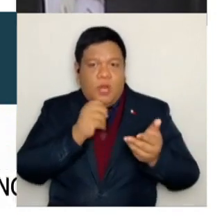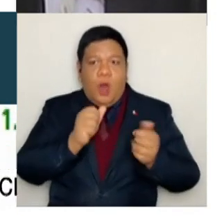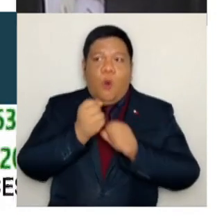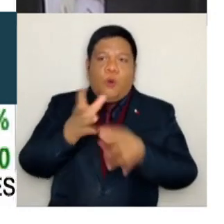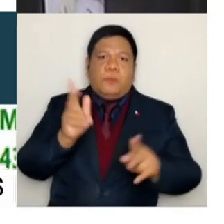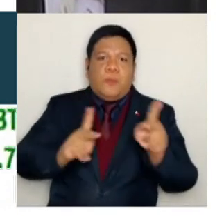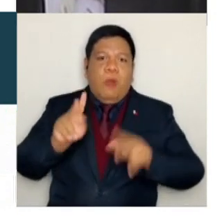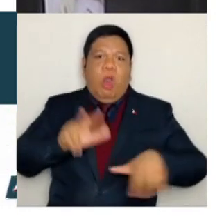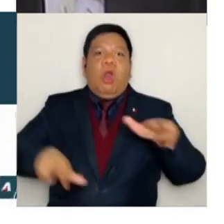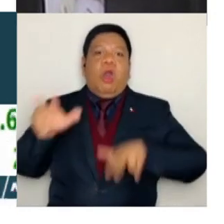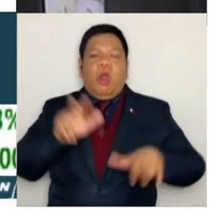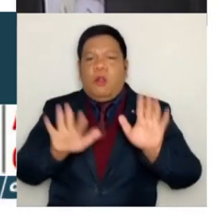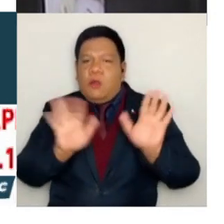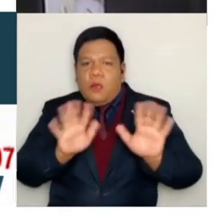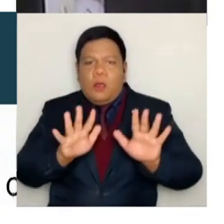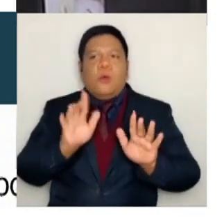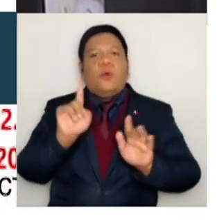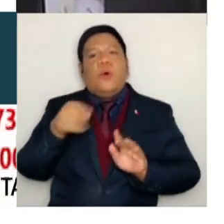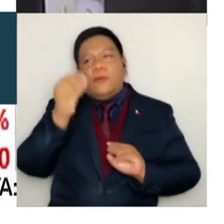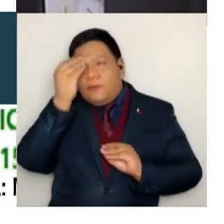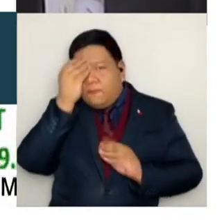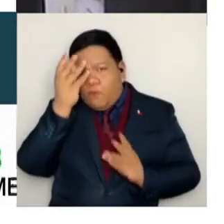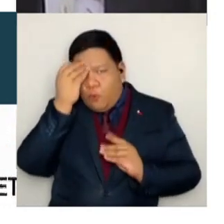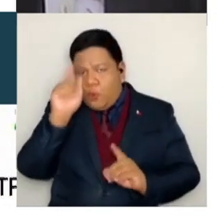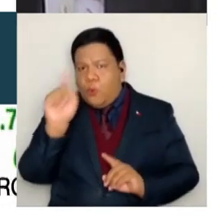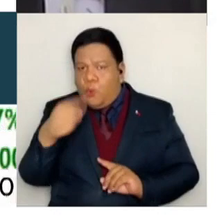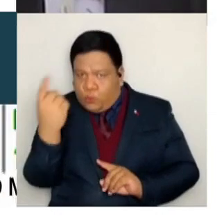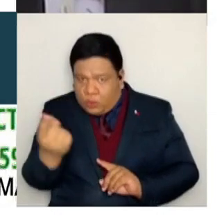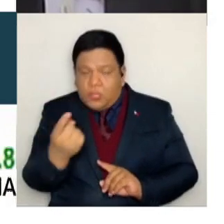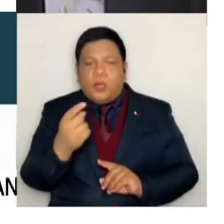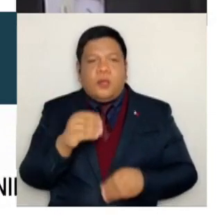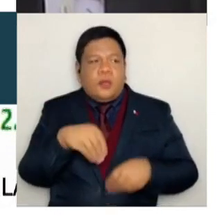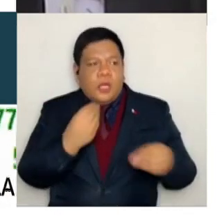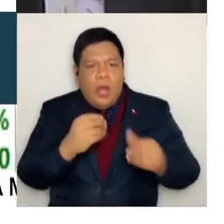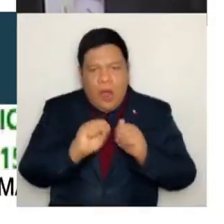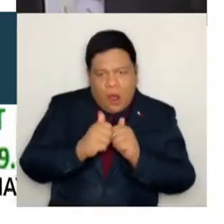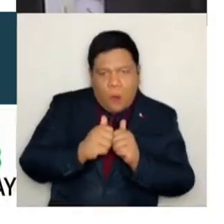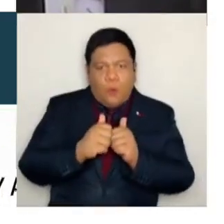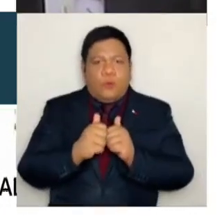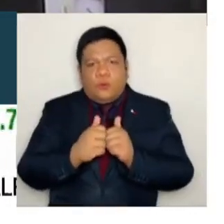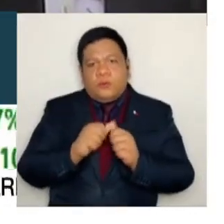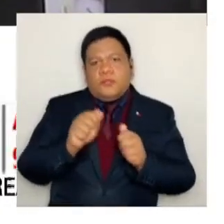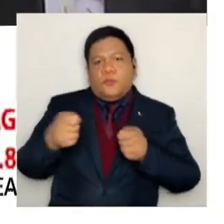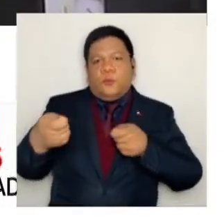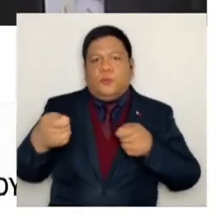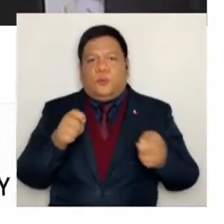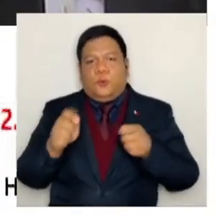that we just give it as information and give them the necessary steps on how they can be able to manage.